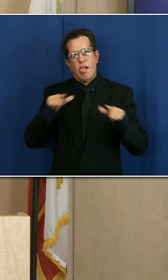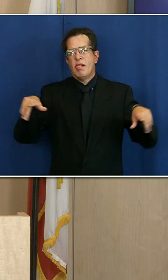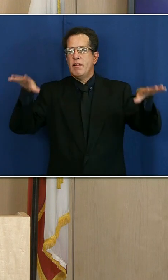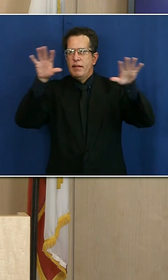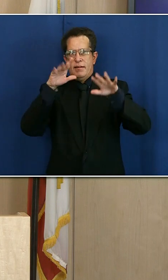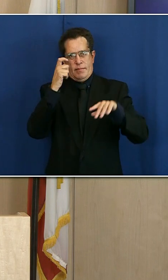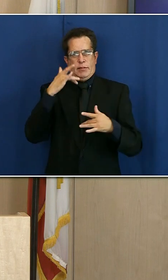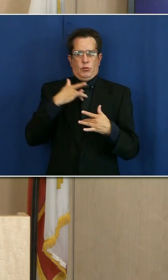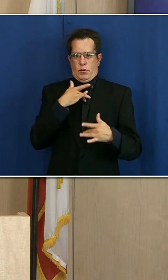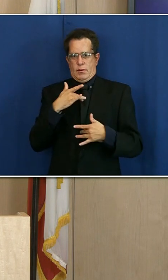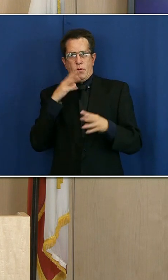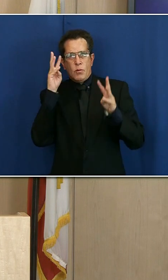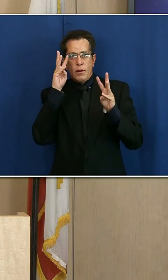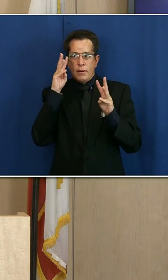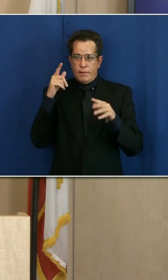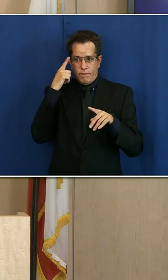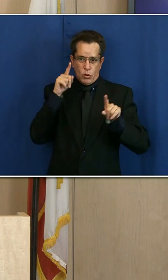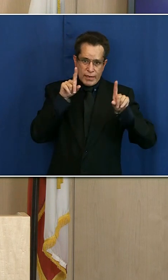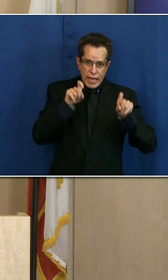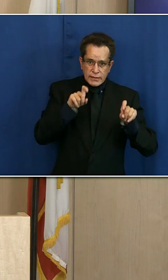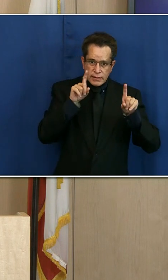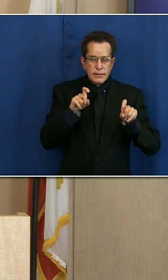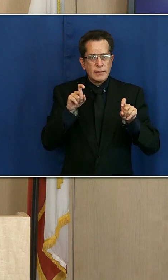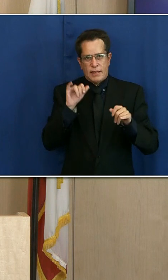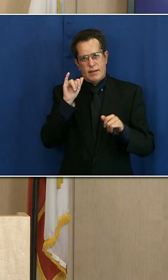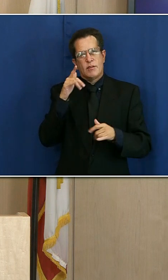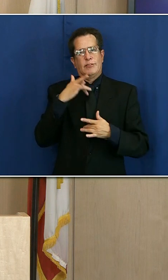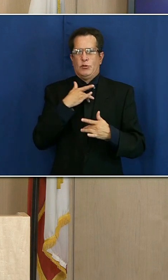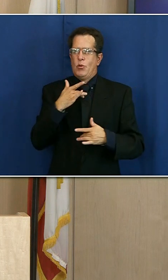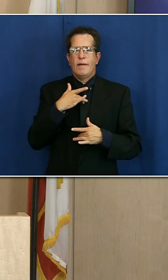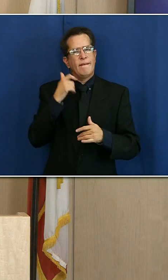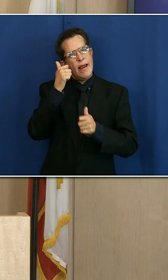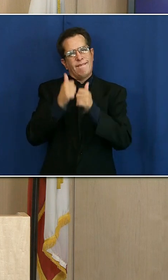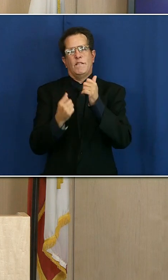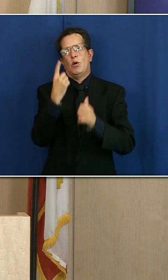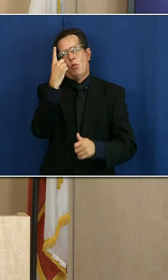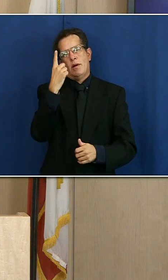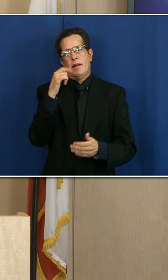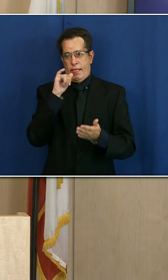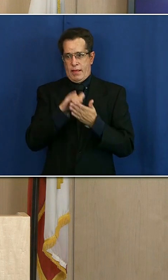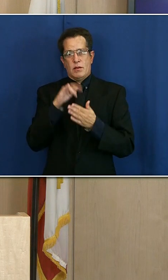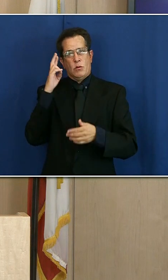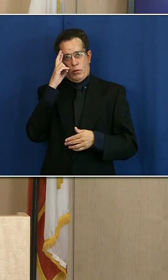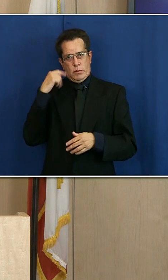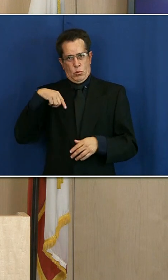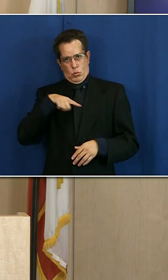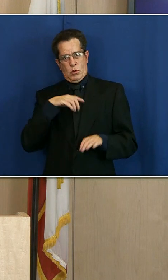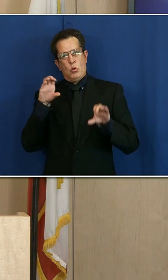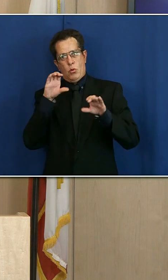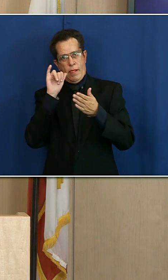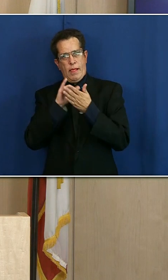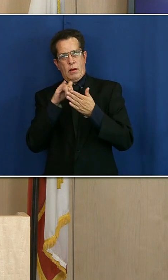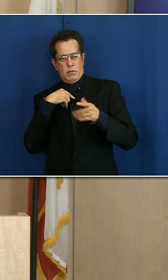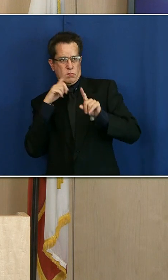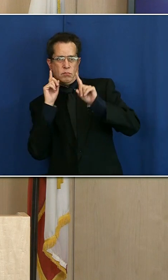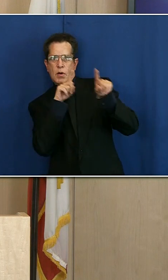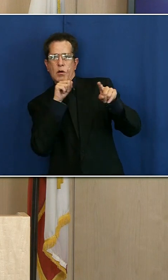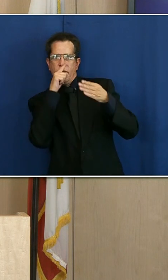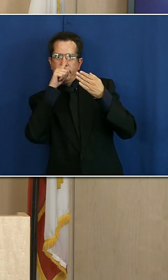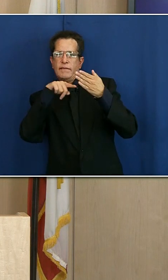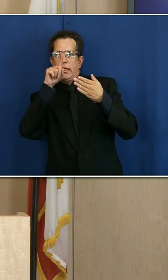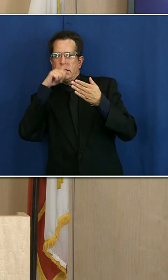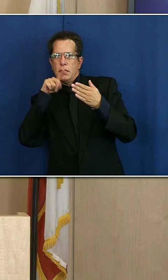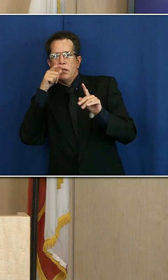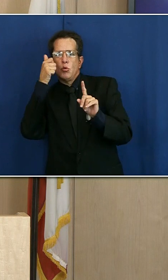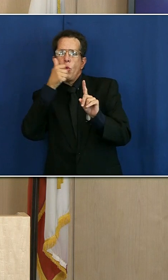some concerns about. I'll say that that's one of the reasons why we are doing this, our case investigations and our